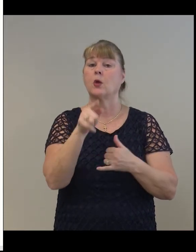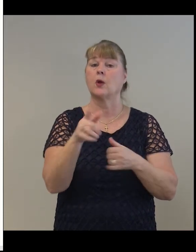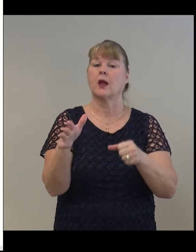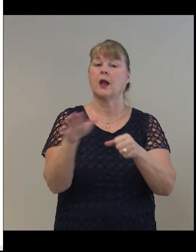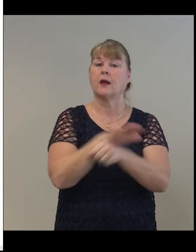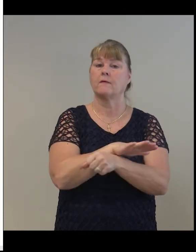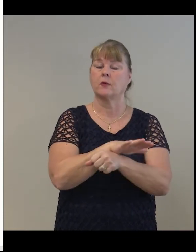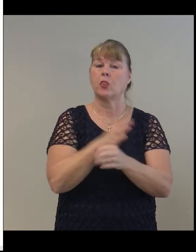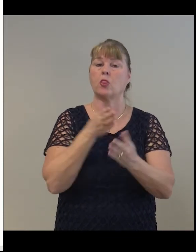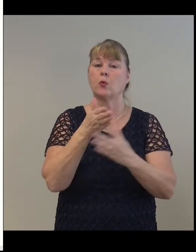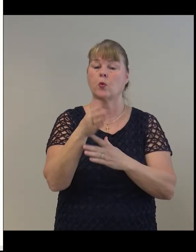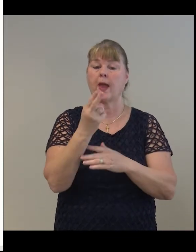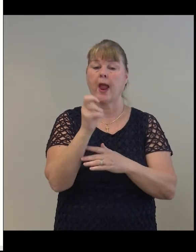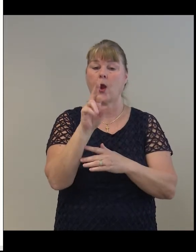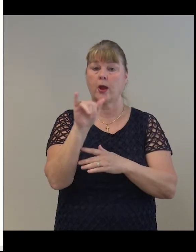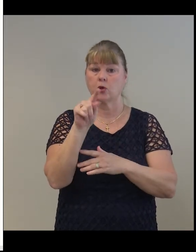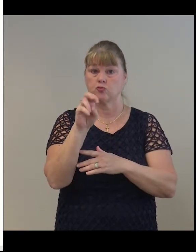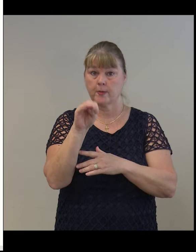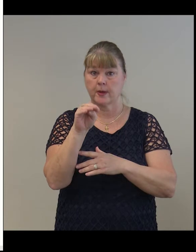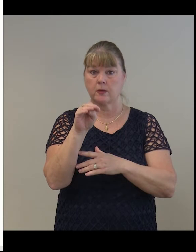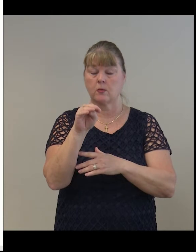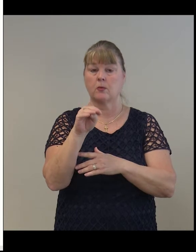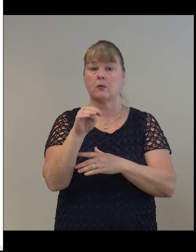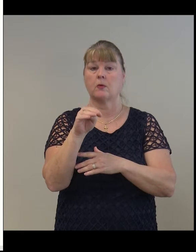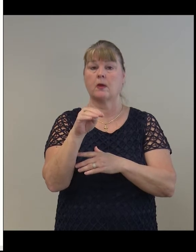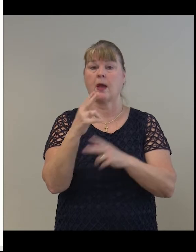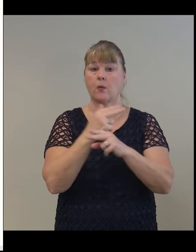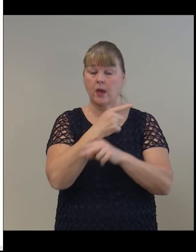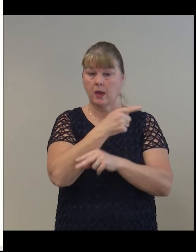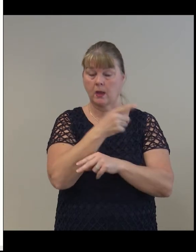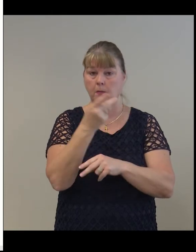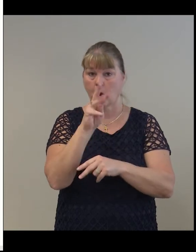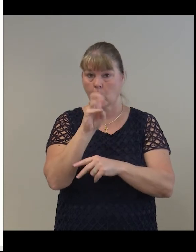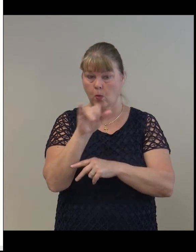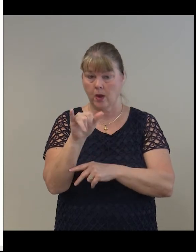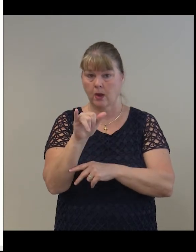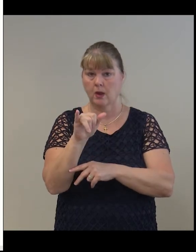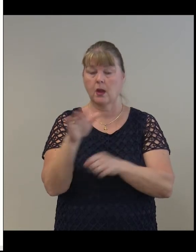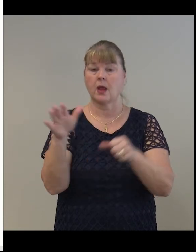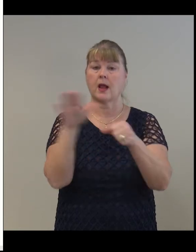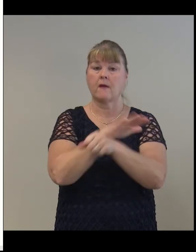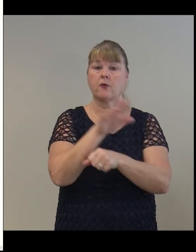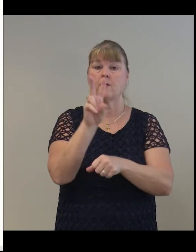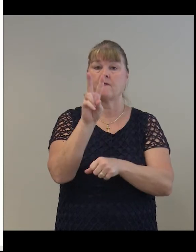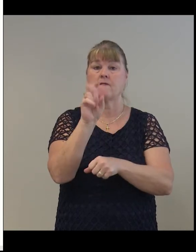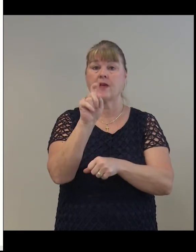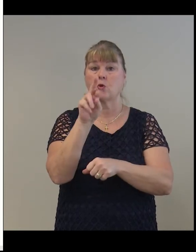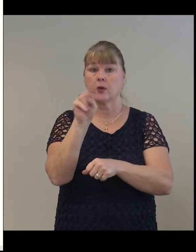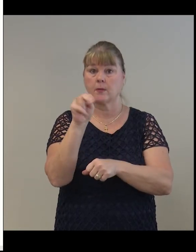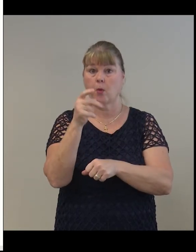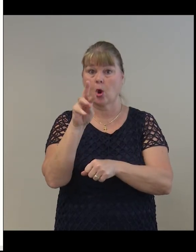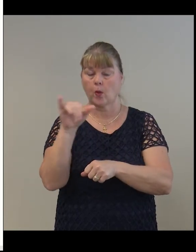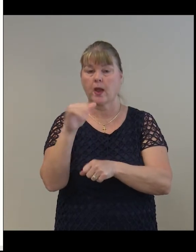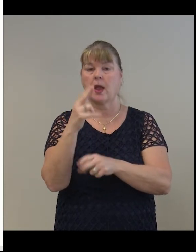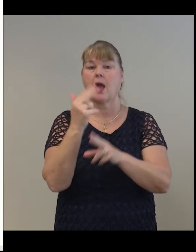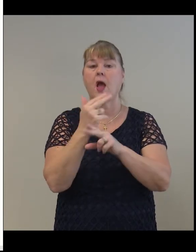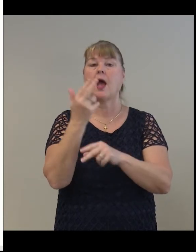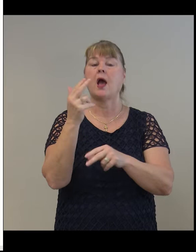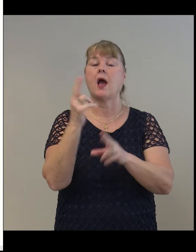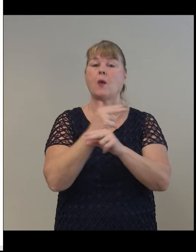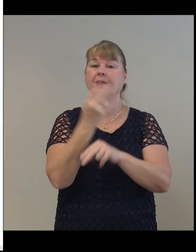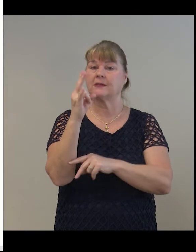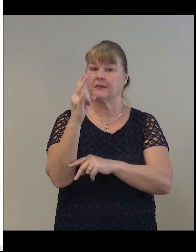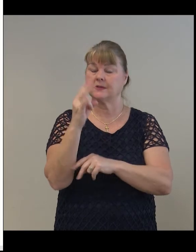covering a good portion of the Veterans Parkway and Highway 17. You're scooching closer and closer to the center of the